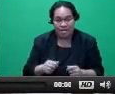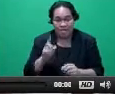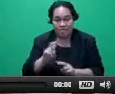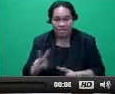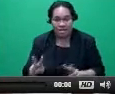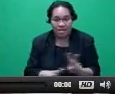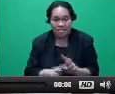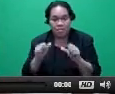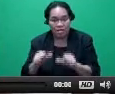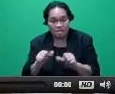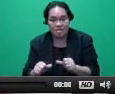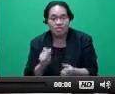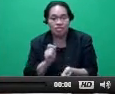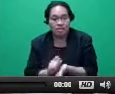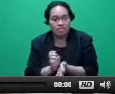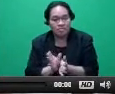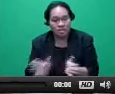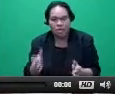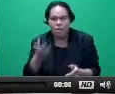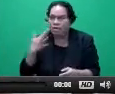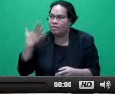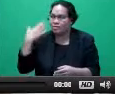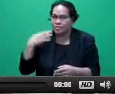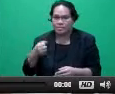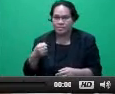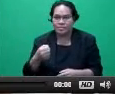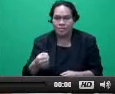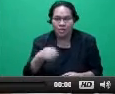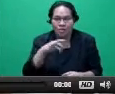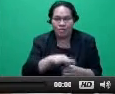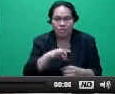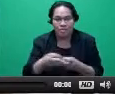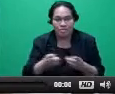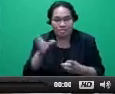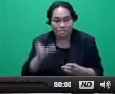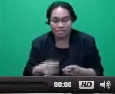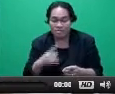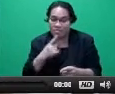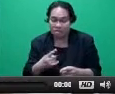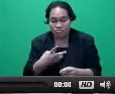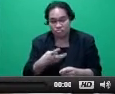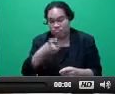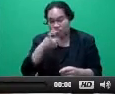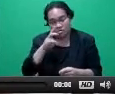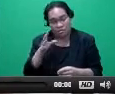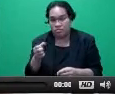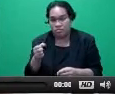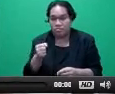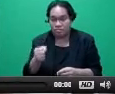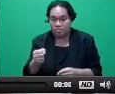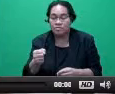Secretary in time of our party suspension as directed by the Supervisor of Elections, with its trickle effect down to